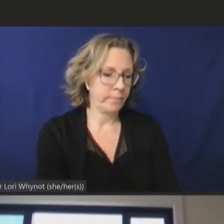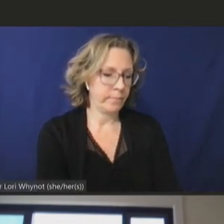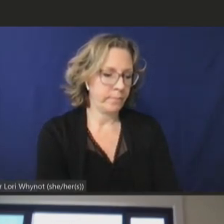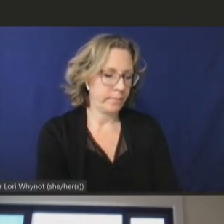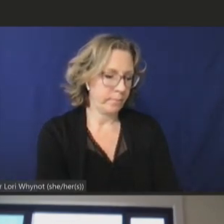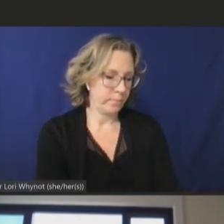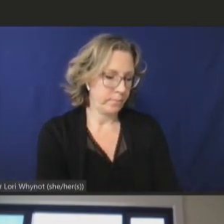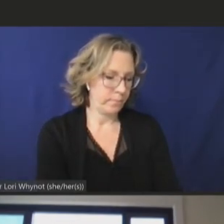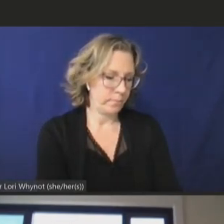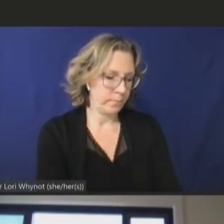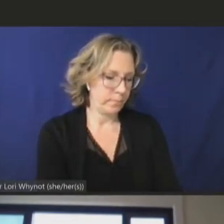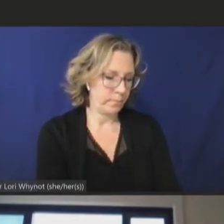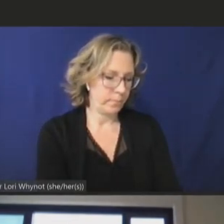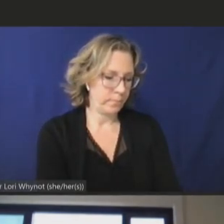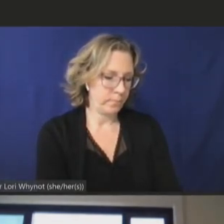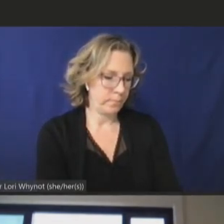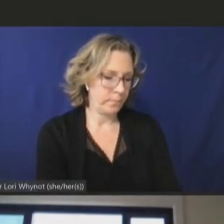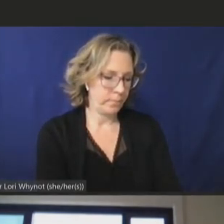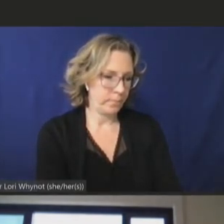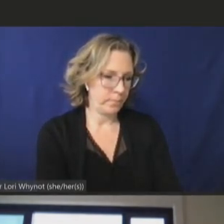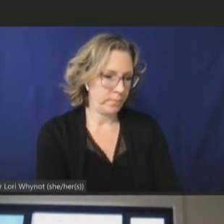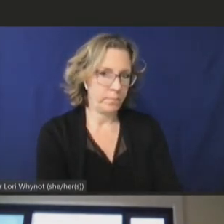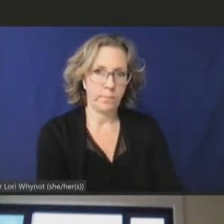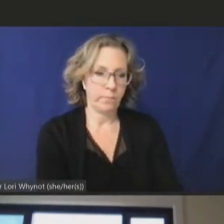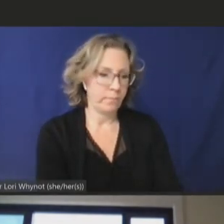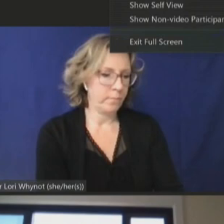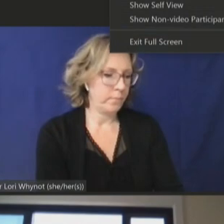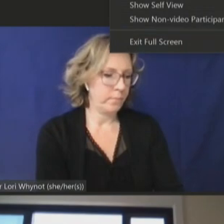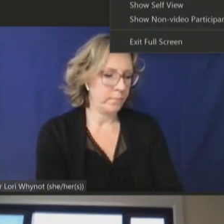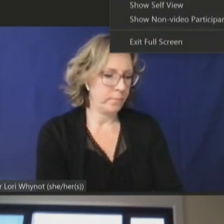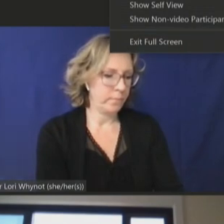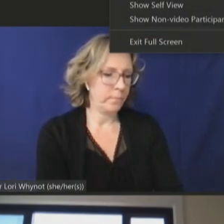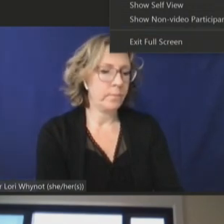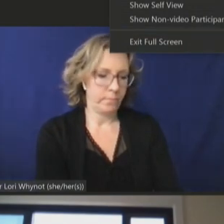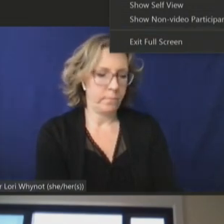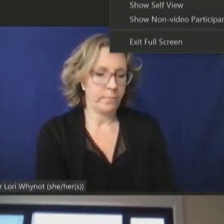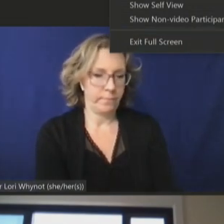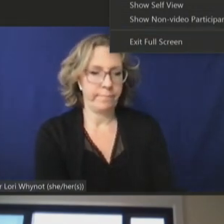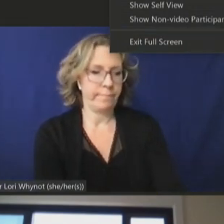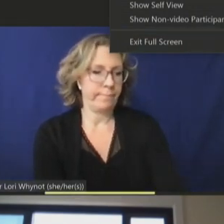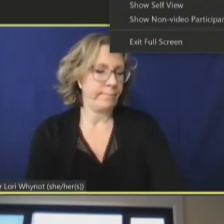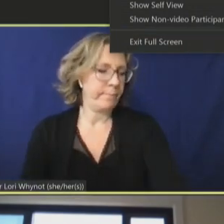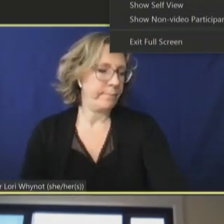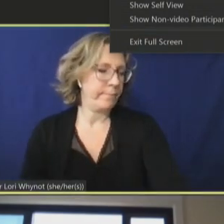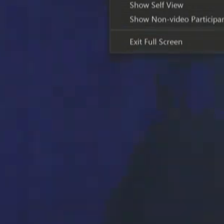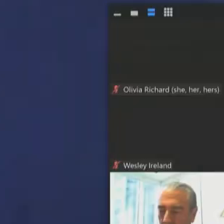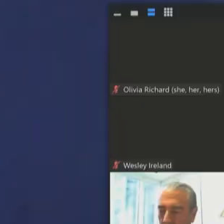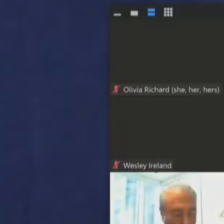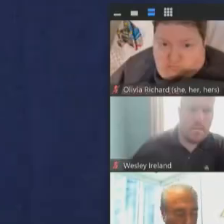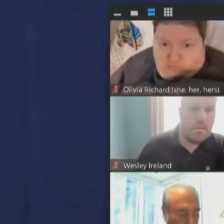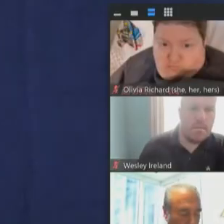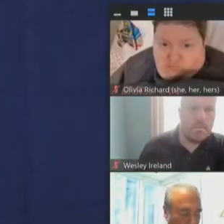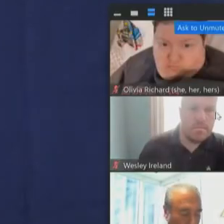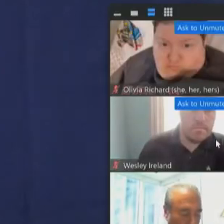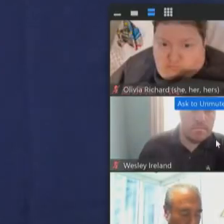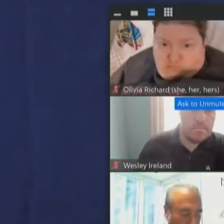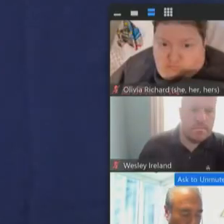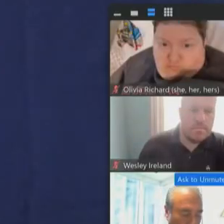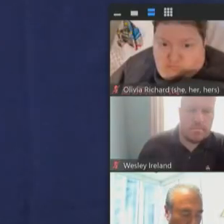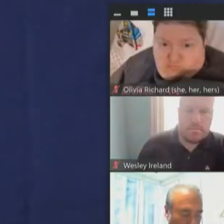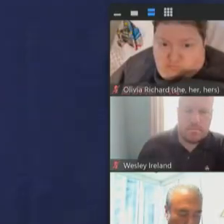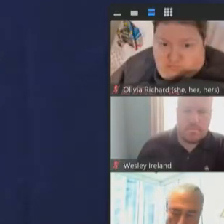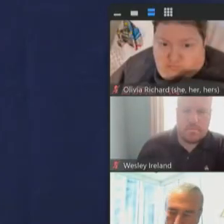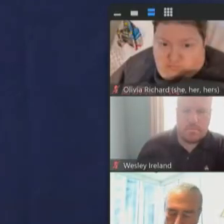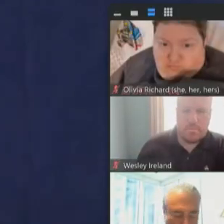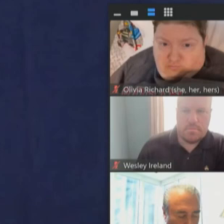recording of this meeting is being made by Boston City TV, a part of the City of Boston Office of Cable Communications, and is